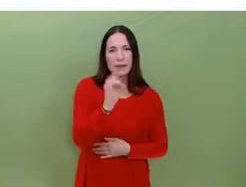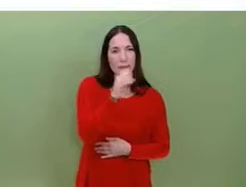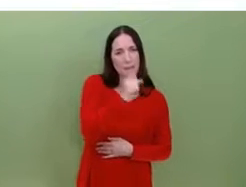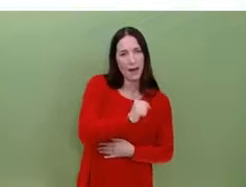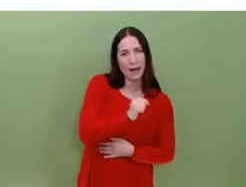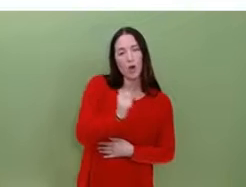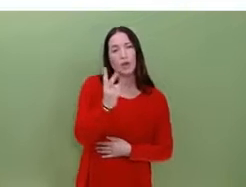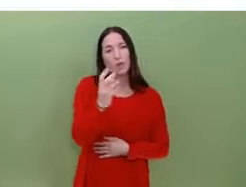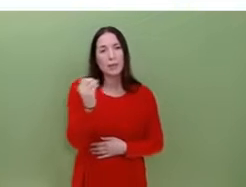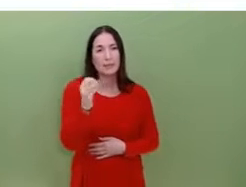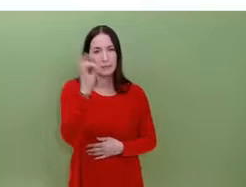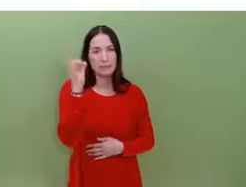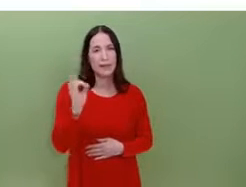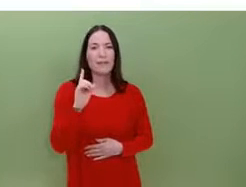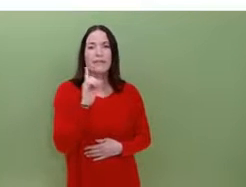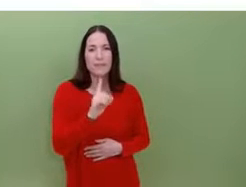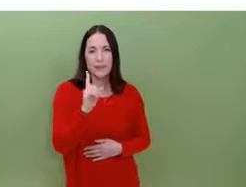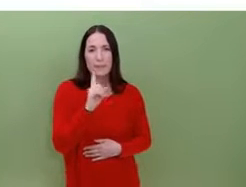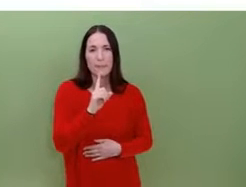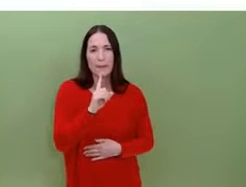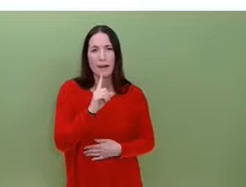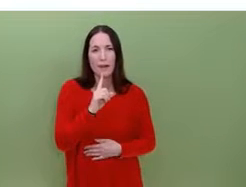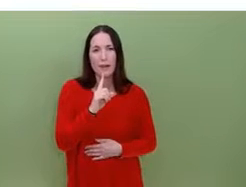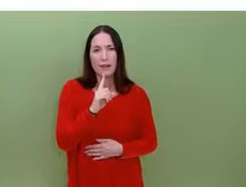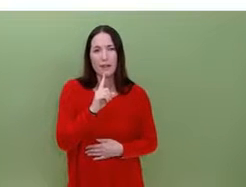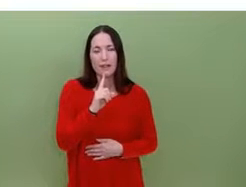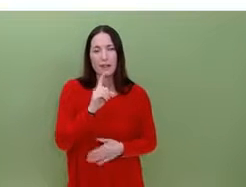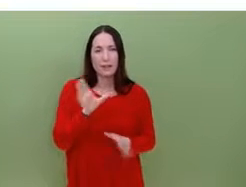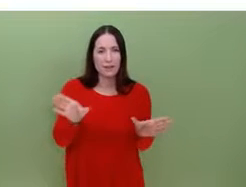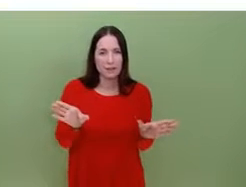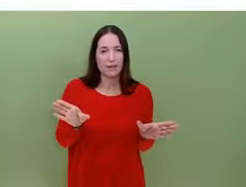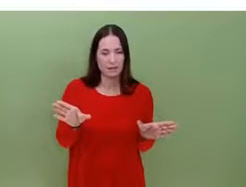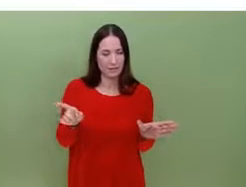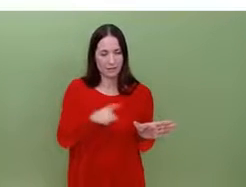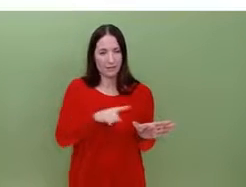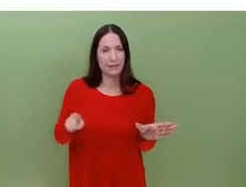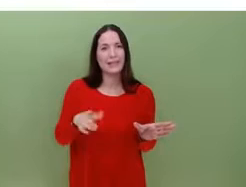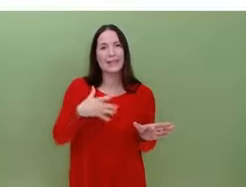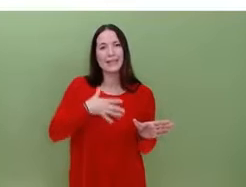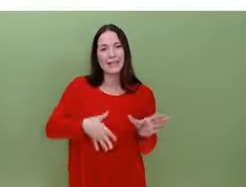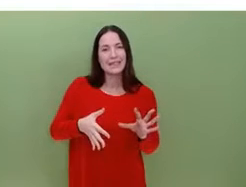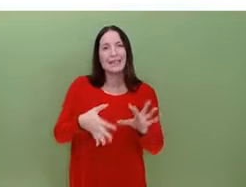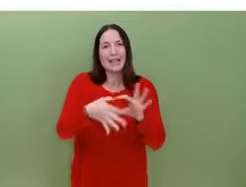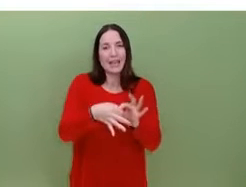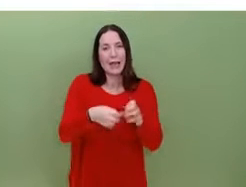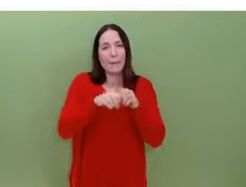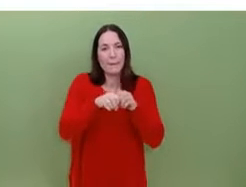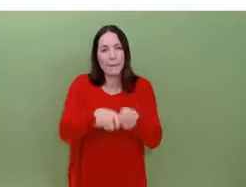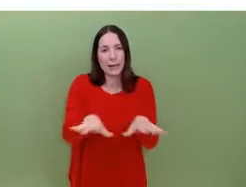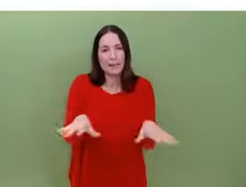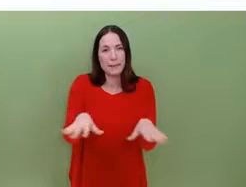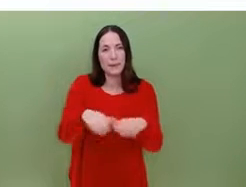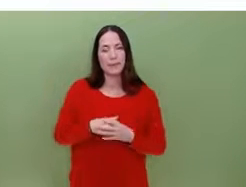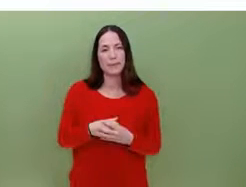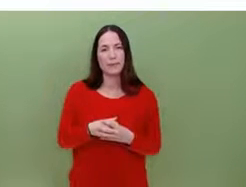female who will have needs associated with the pandemic. That the largest impact